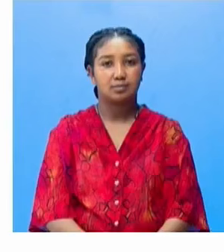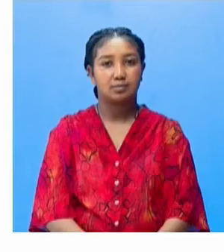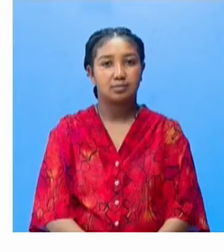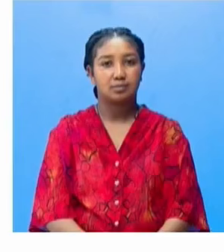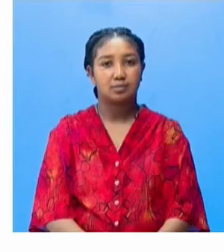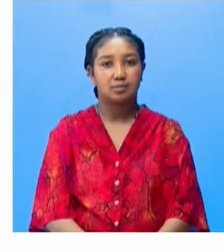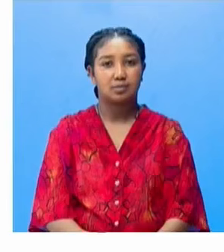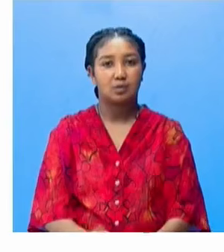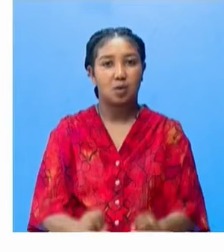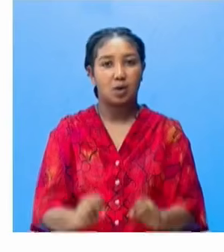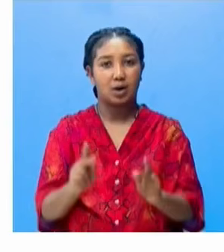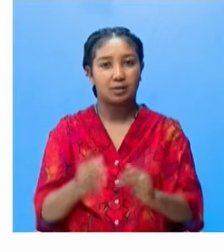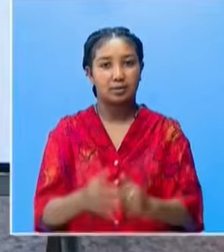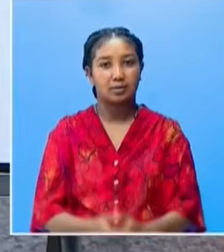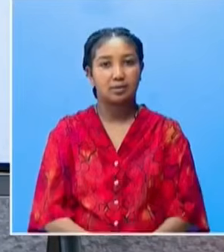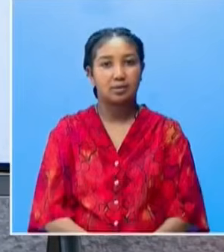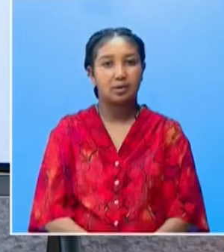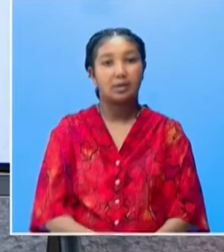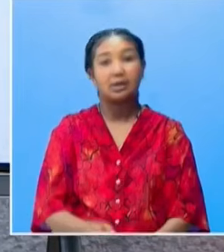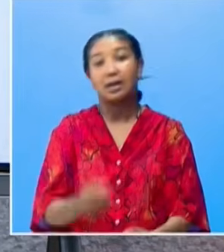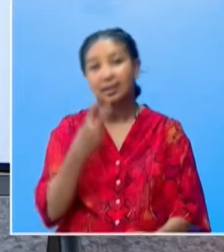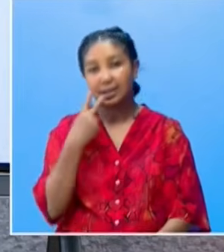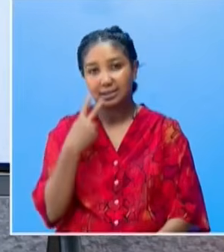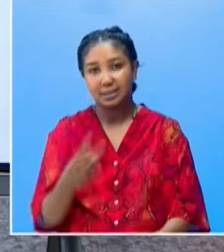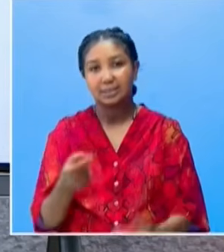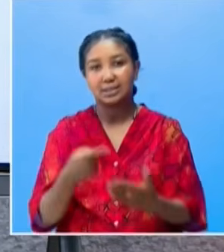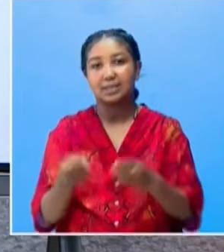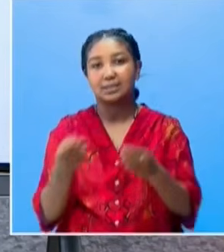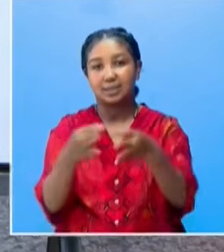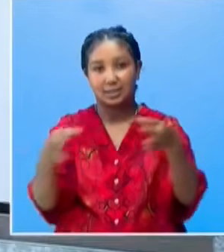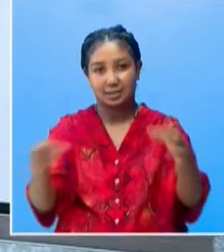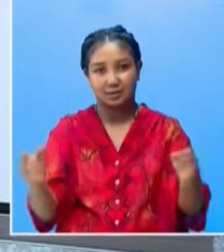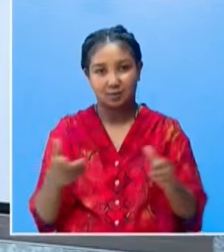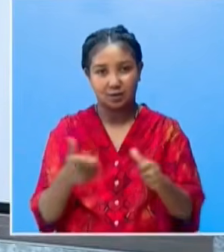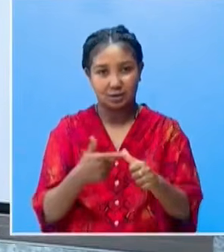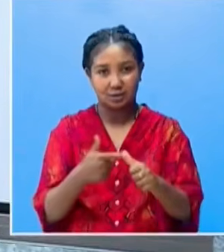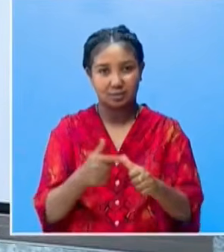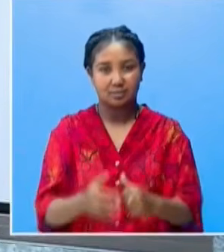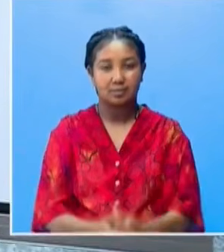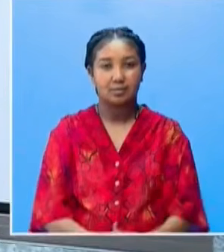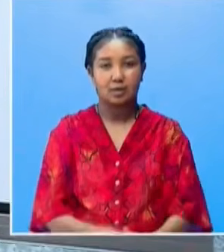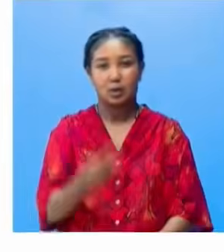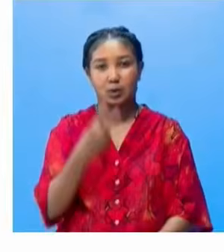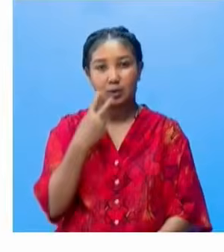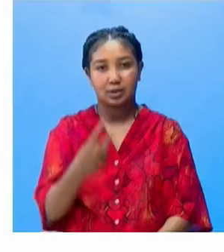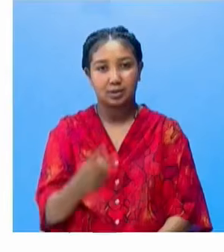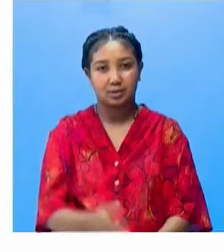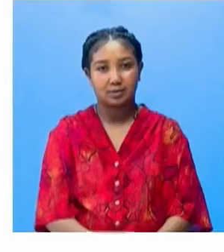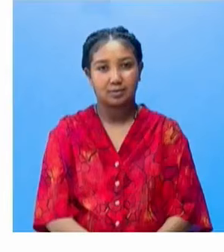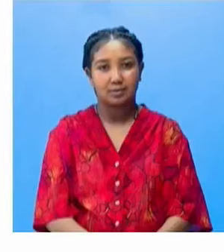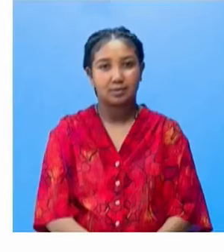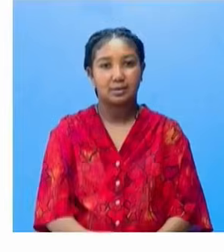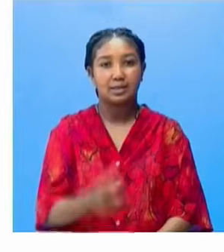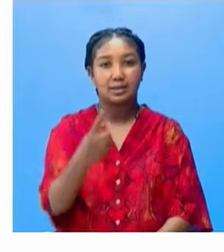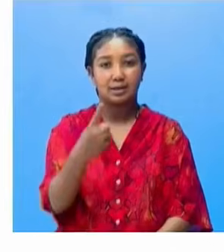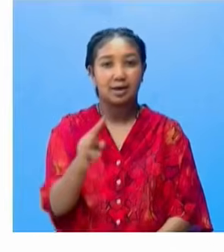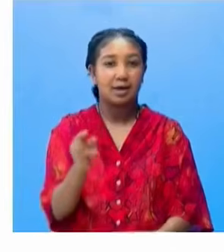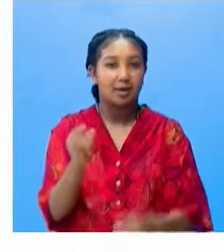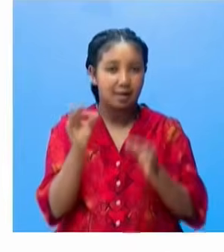All right. Let us see these sentences first. Look at this. The cat